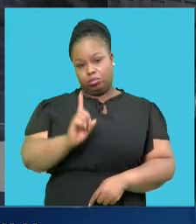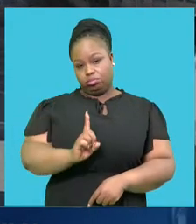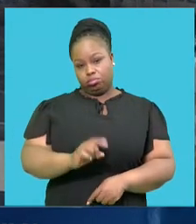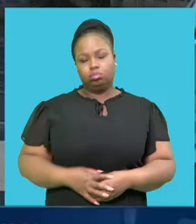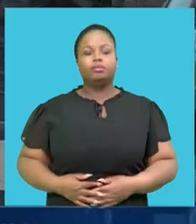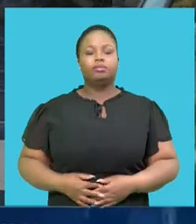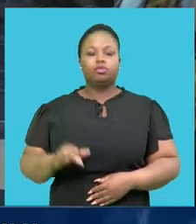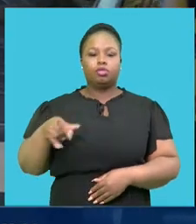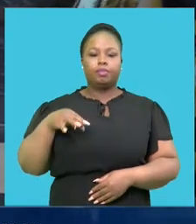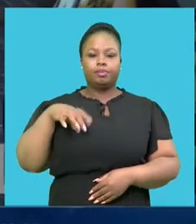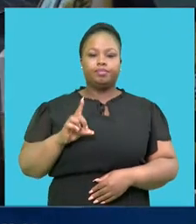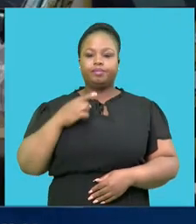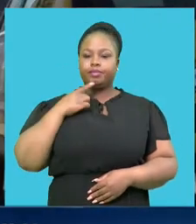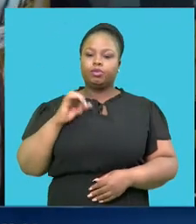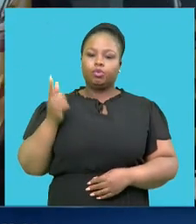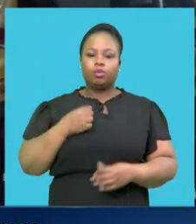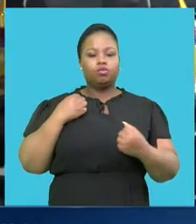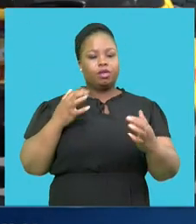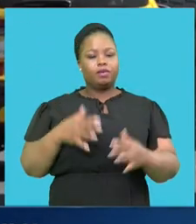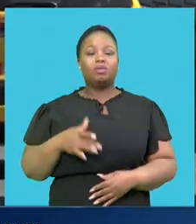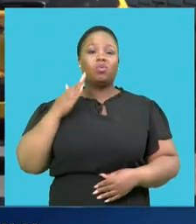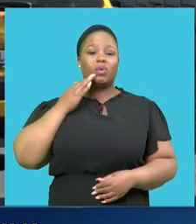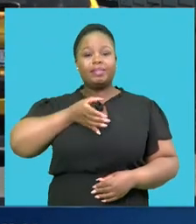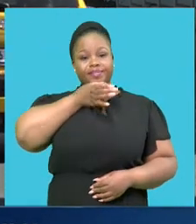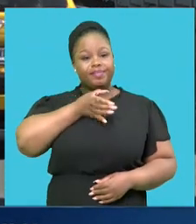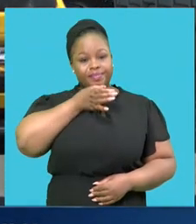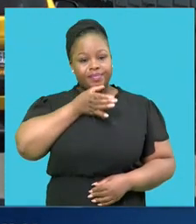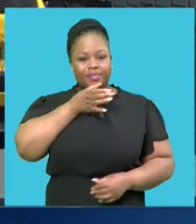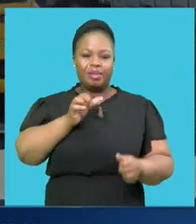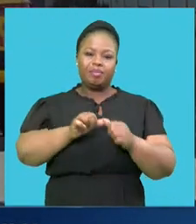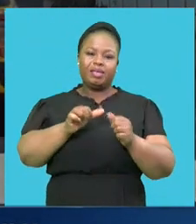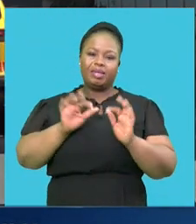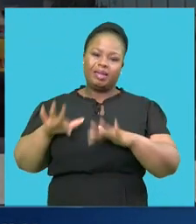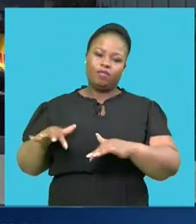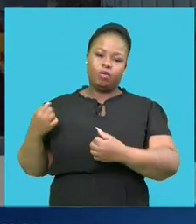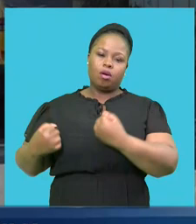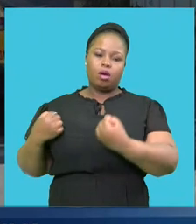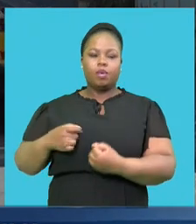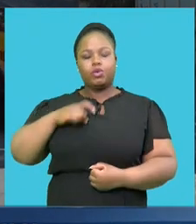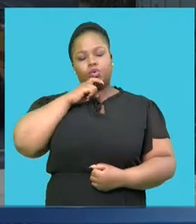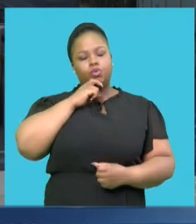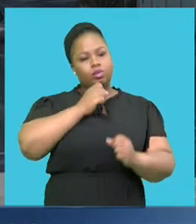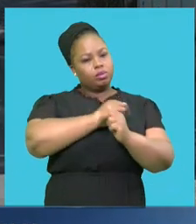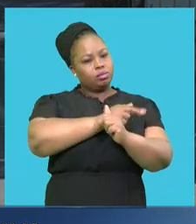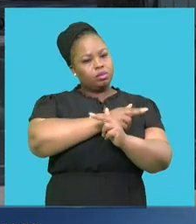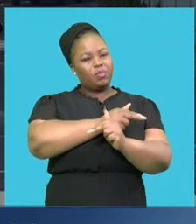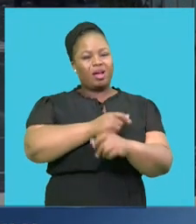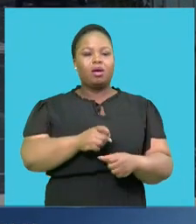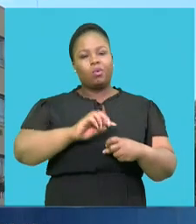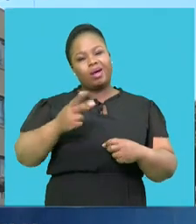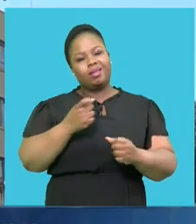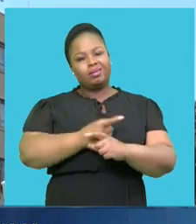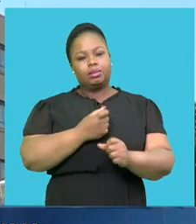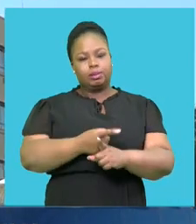iJMPD imemelela abaqhubi ukuba xa besele bangaqhubi izithuthi zabo koko basebenzise ezinye iindlela